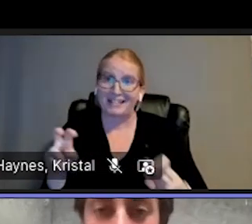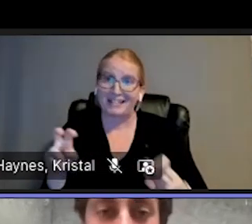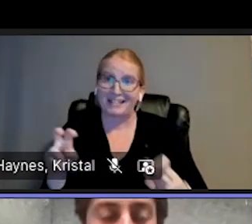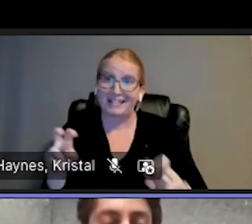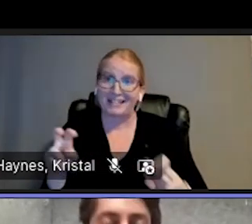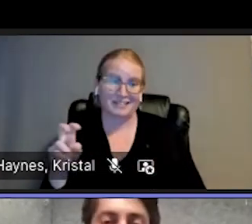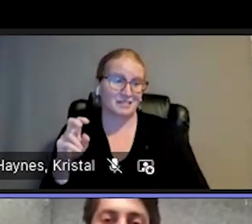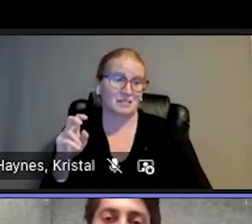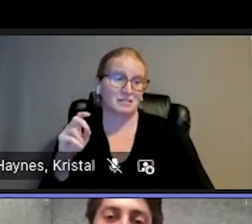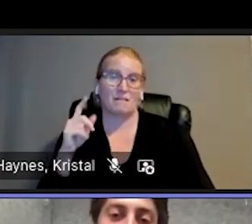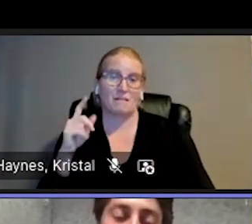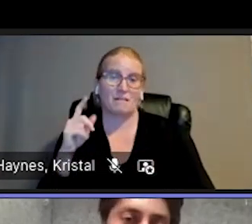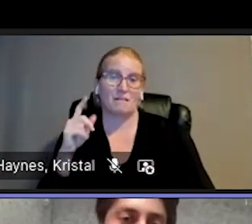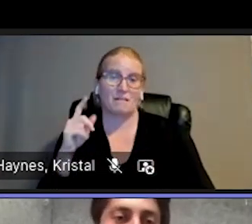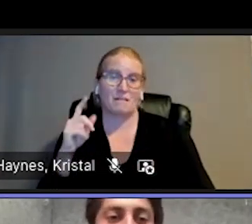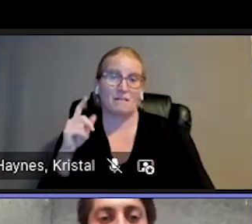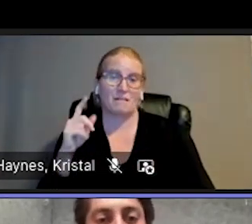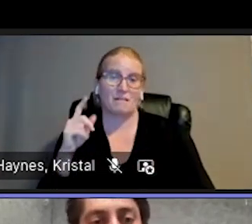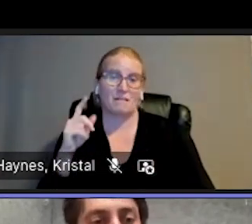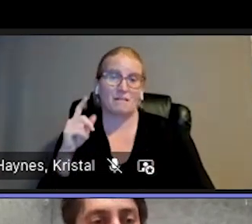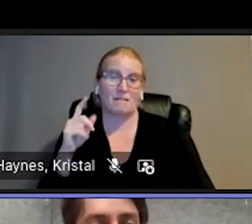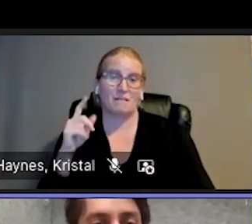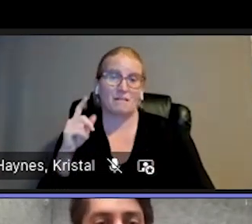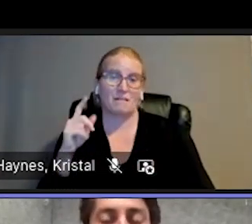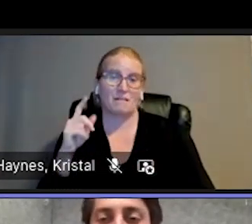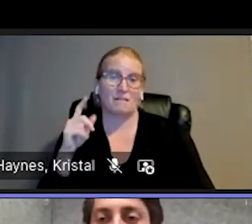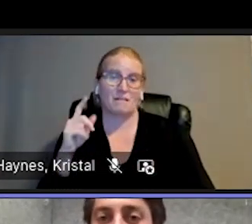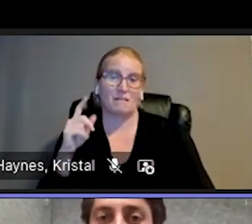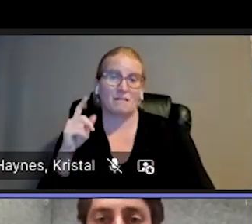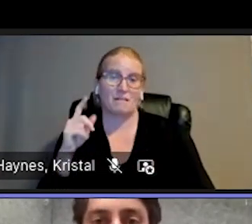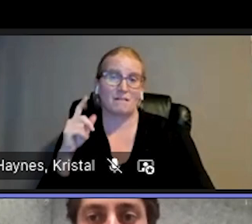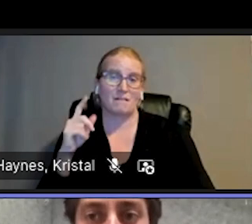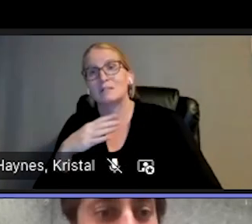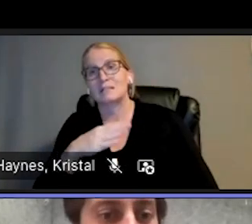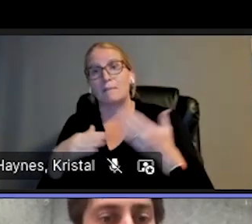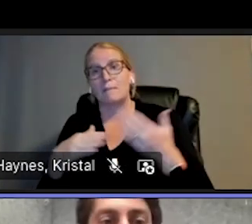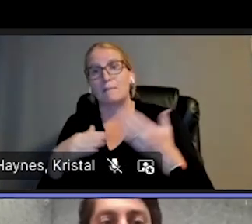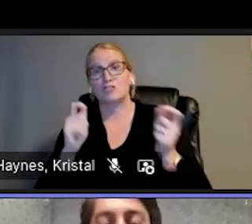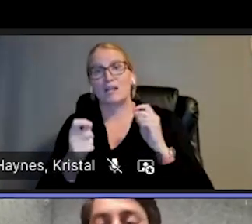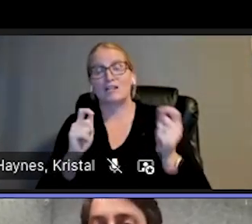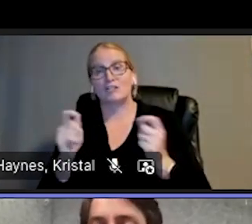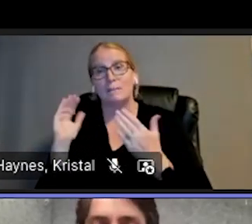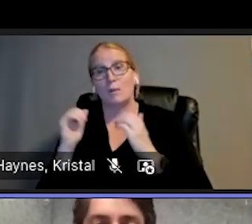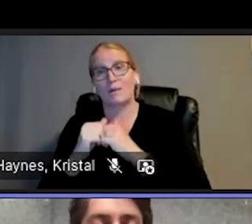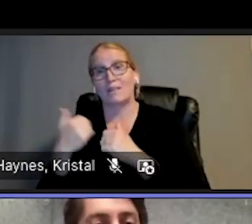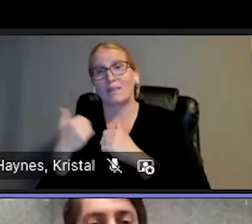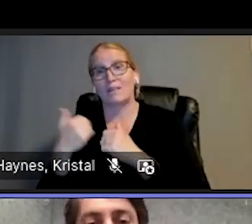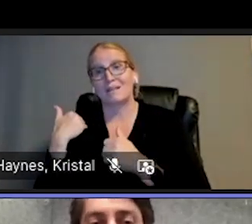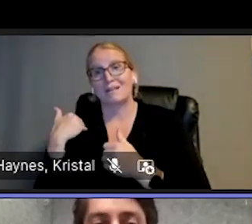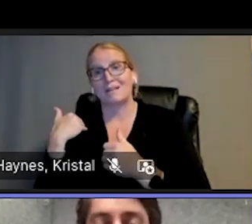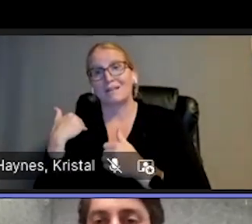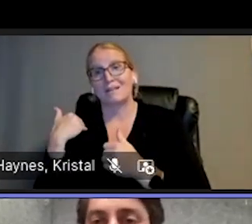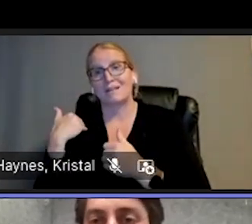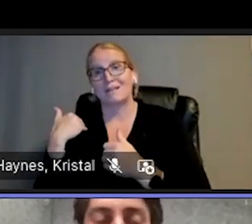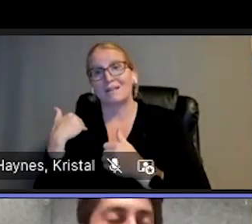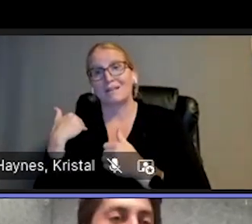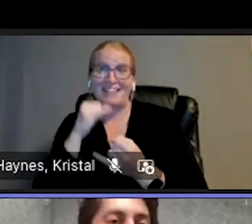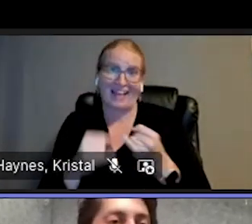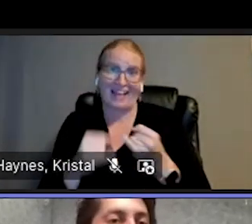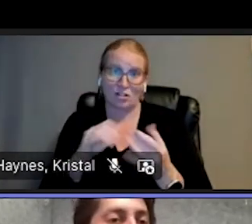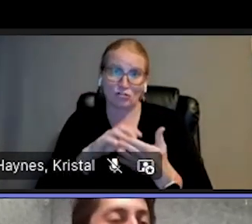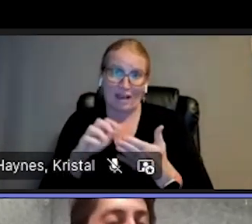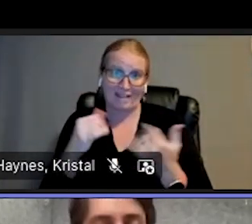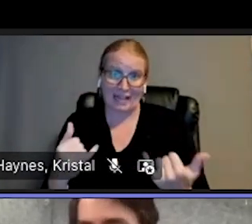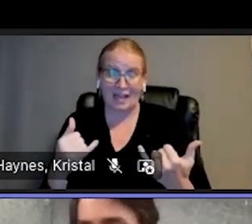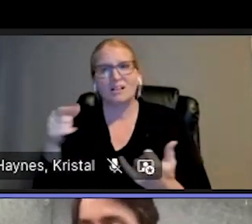and the final draft version based on public input, and then walk through some of the findings and recommendations.